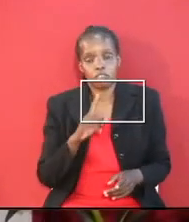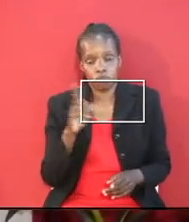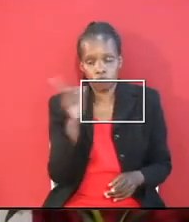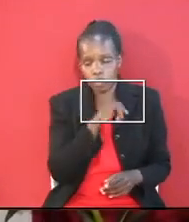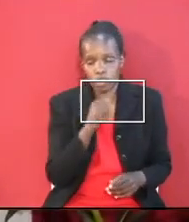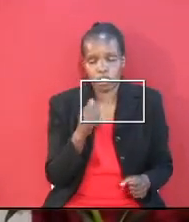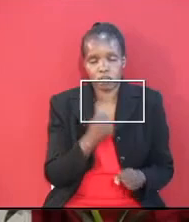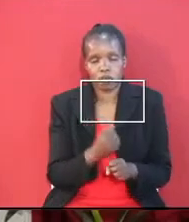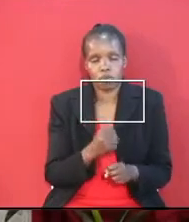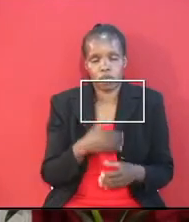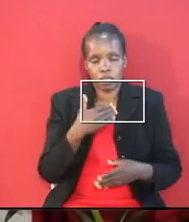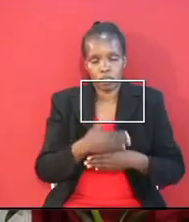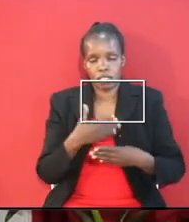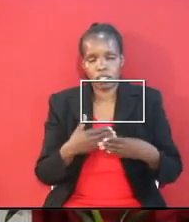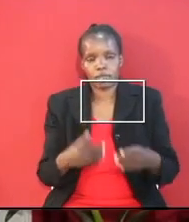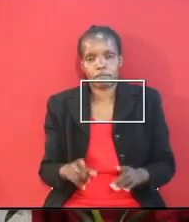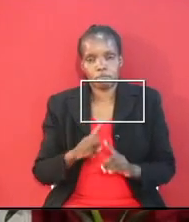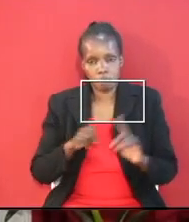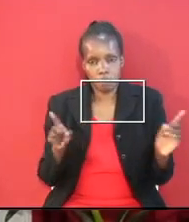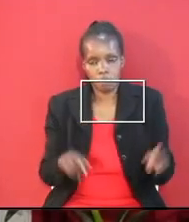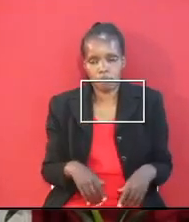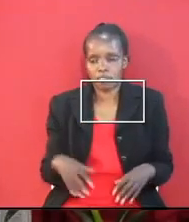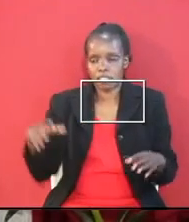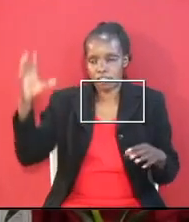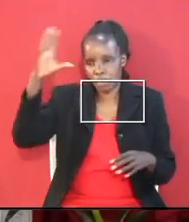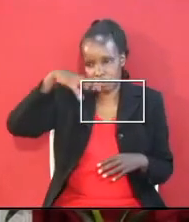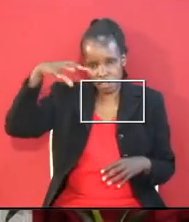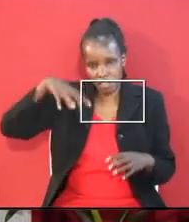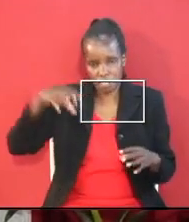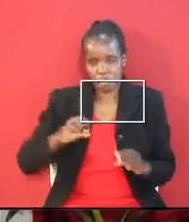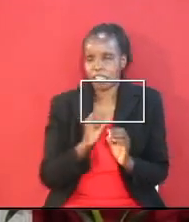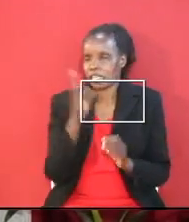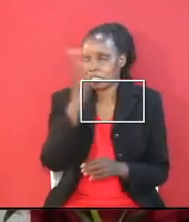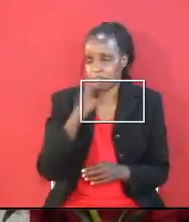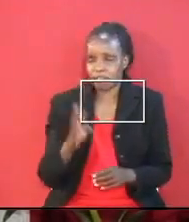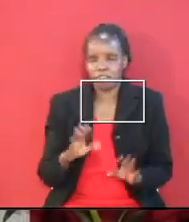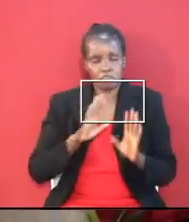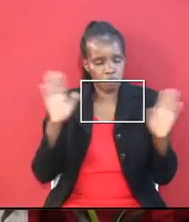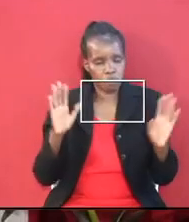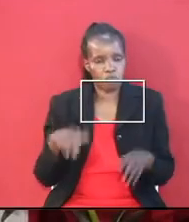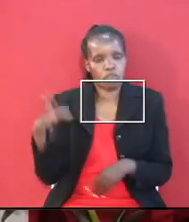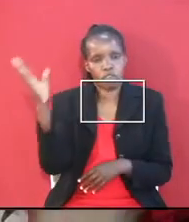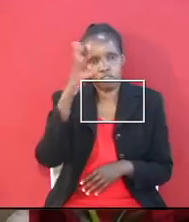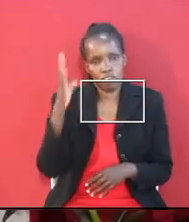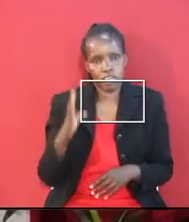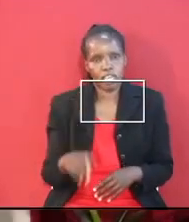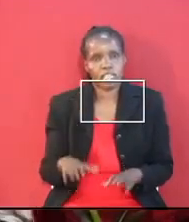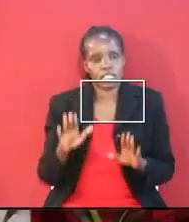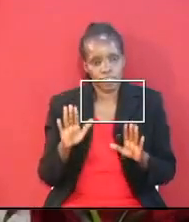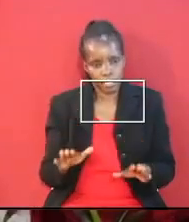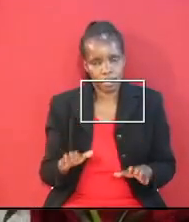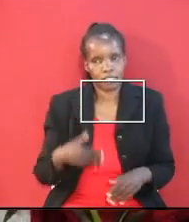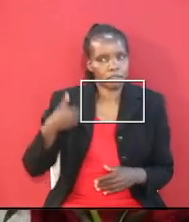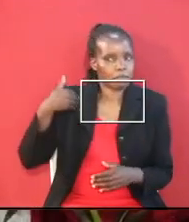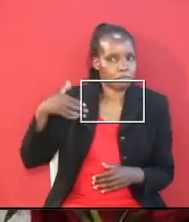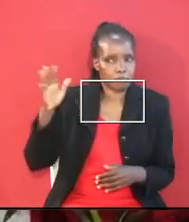Come in." "Ah, Noah, it has never rained. It has never rained, Noah. There'll be no rain." They stayed away.